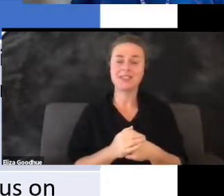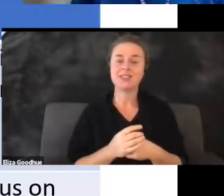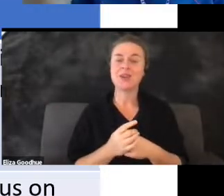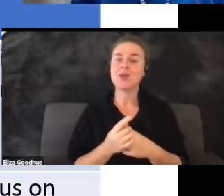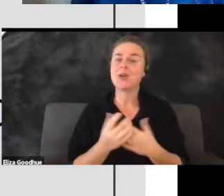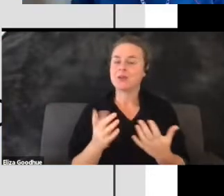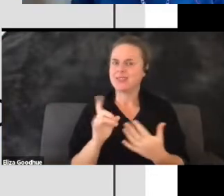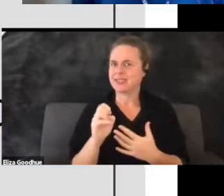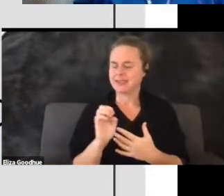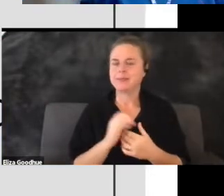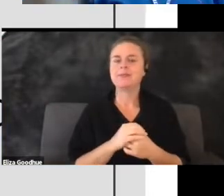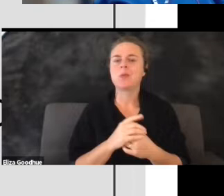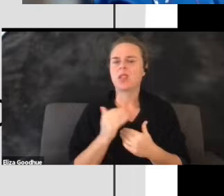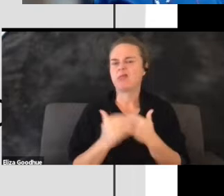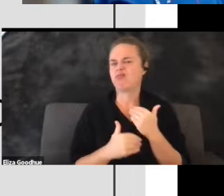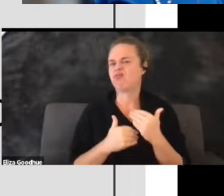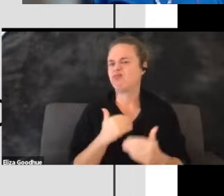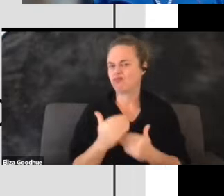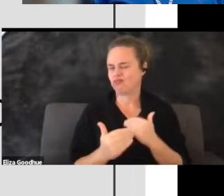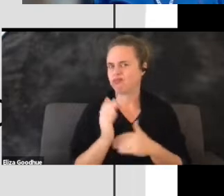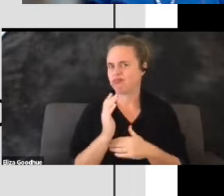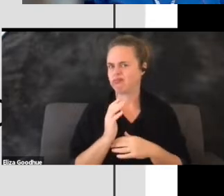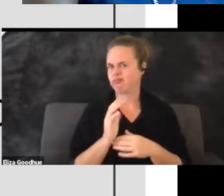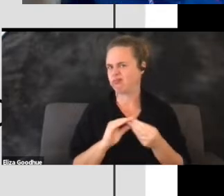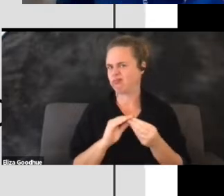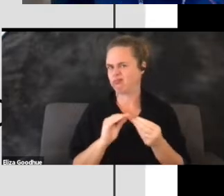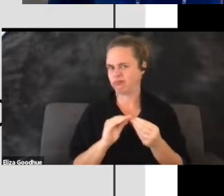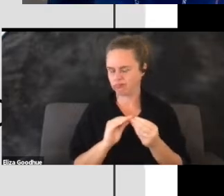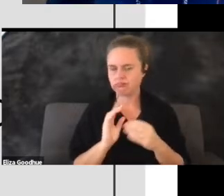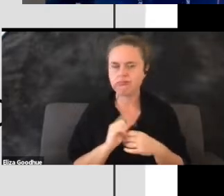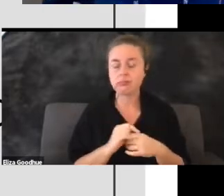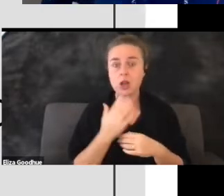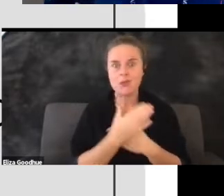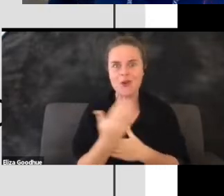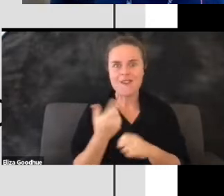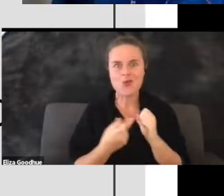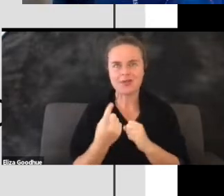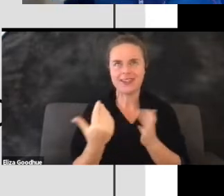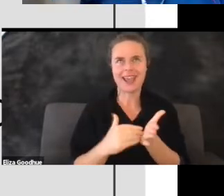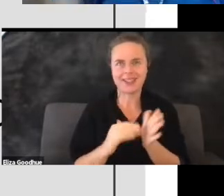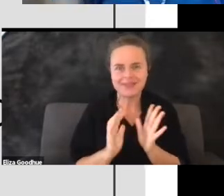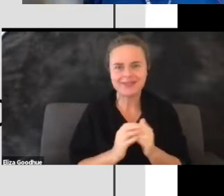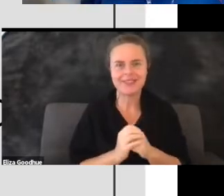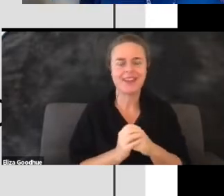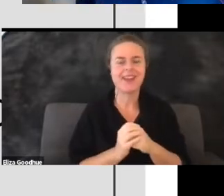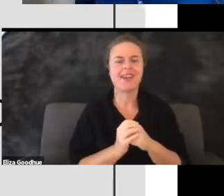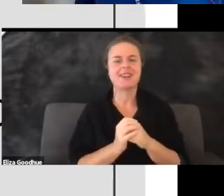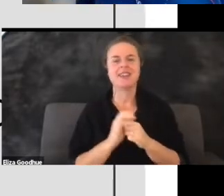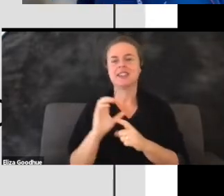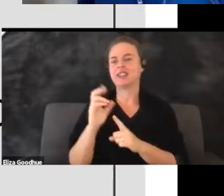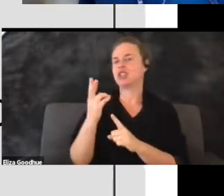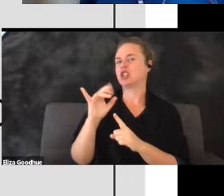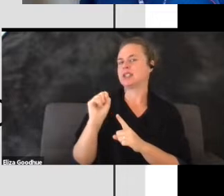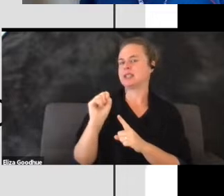I'm gonna move forward here. All right, so good morning, everybody, again. Chris Smith and